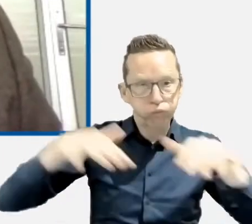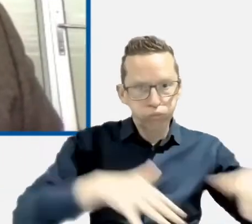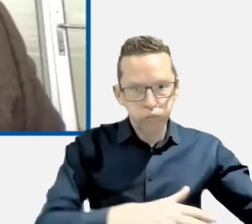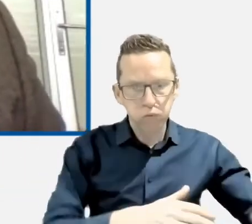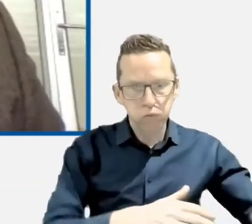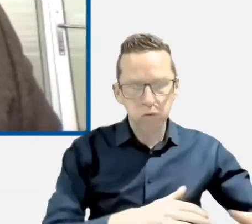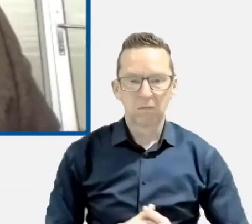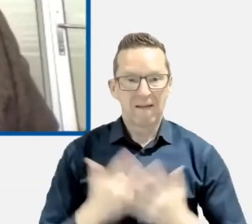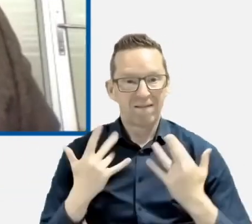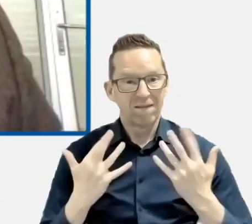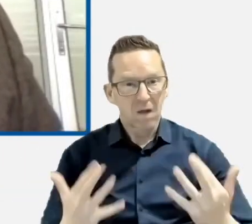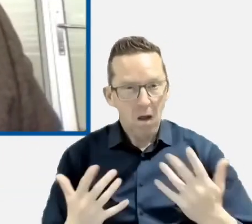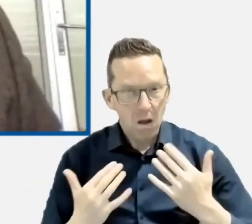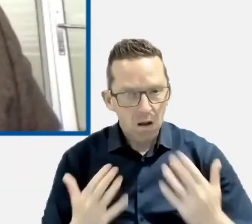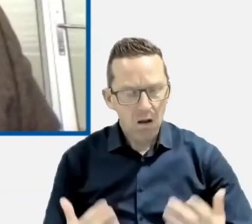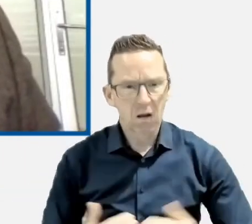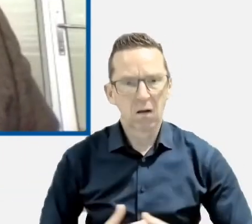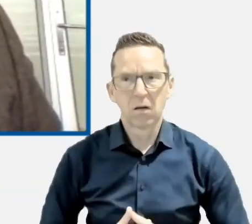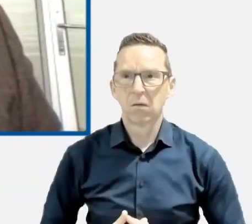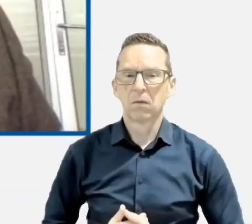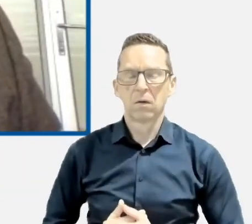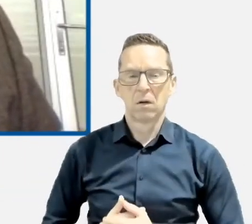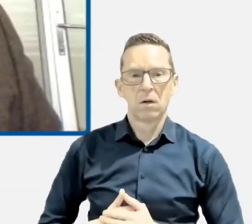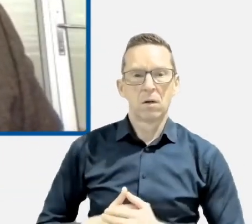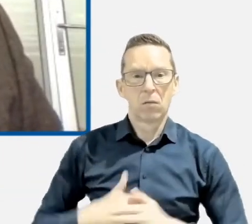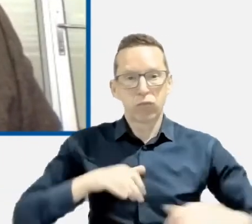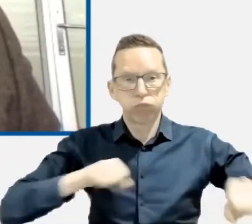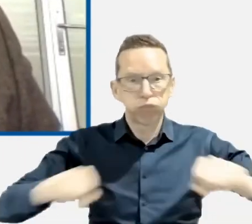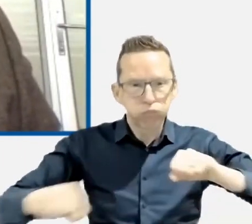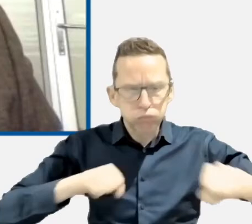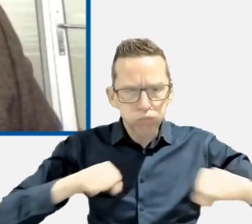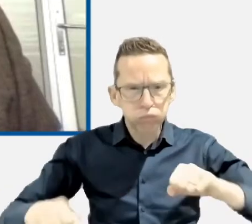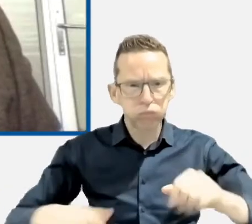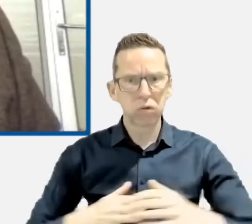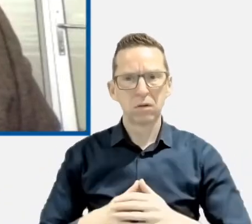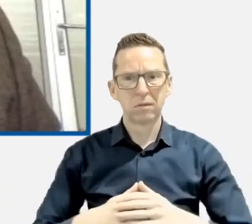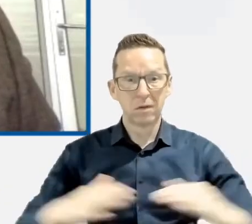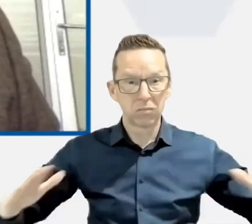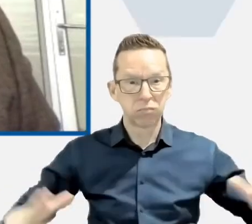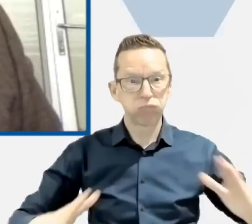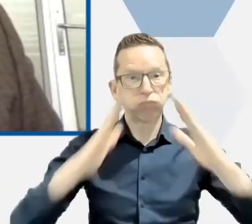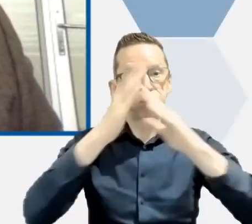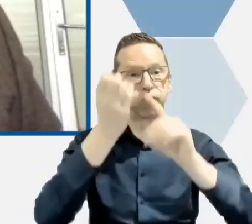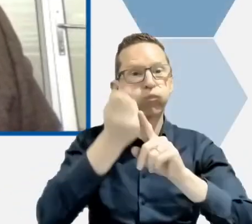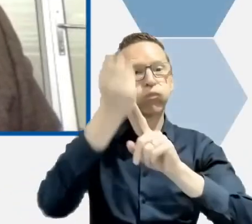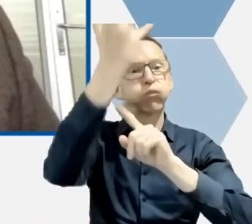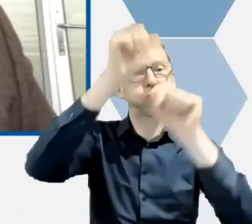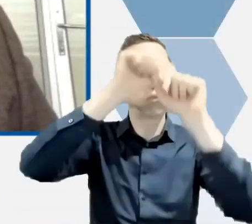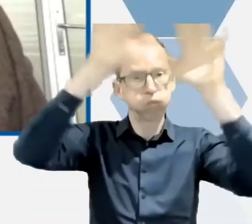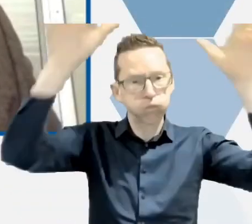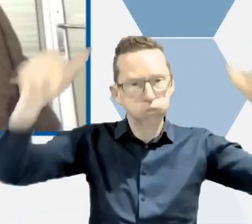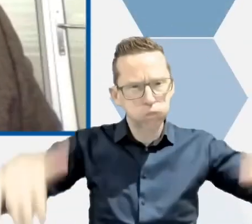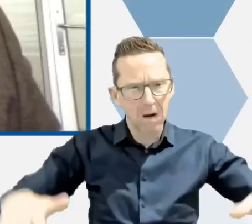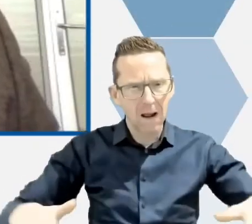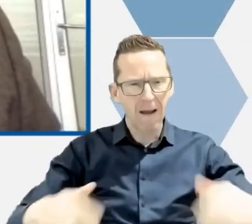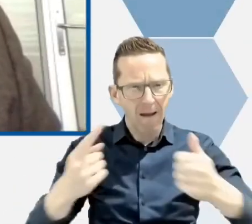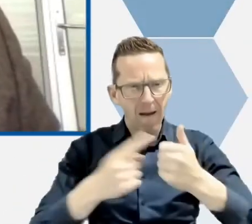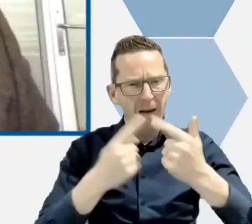through what we call the sector-wide approach, whereby these development sectors are the ones that are